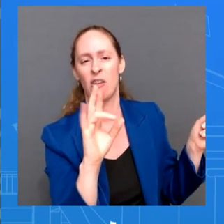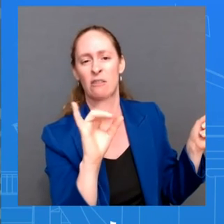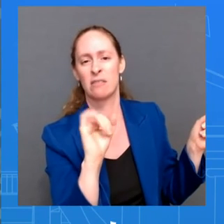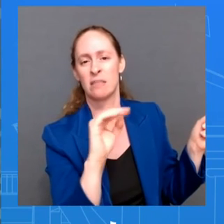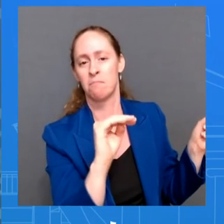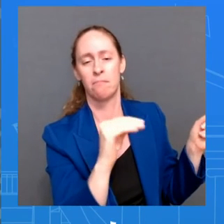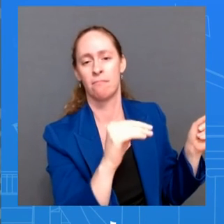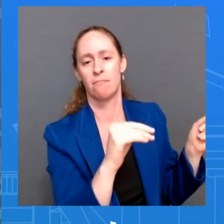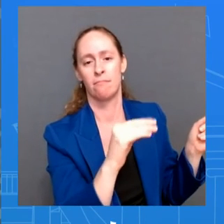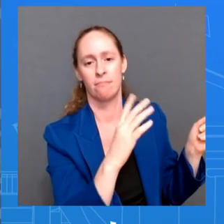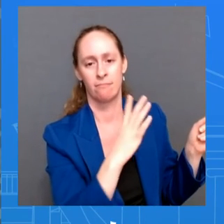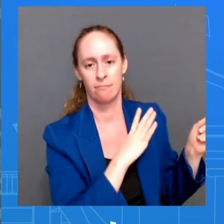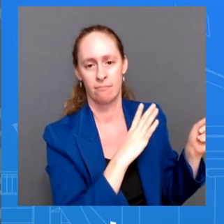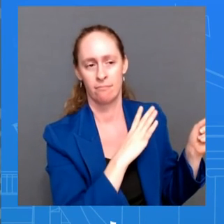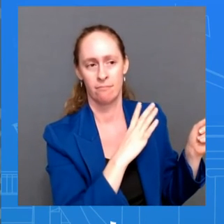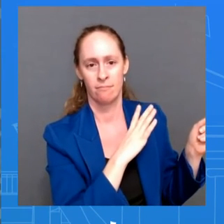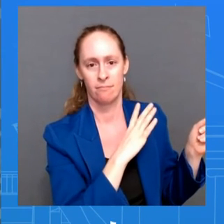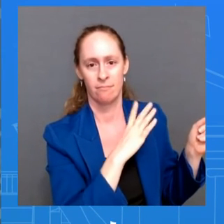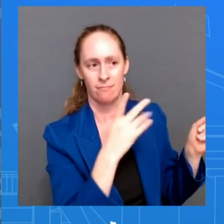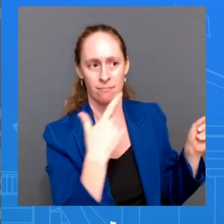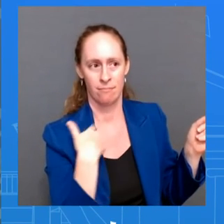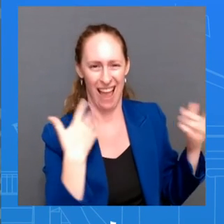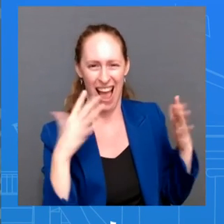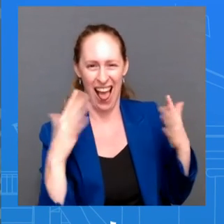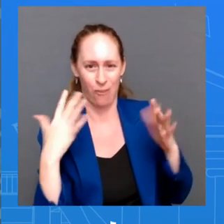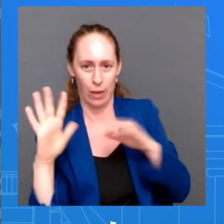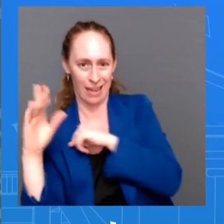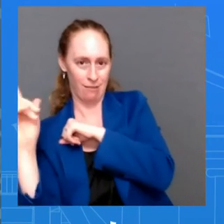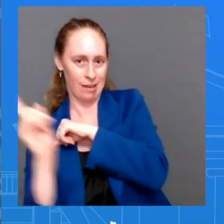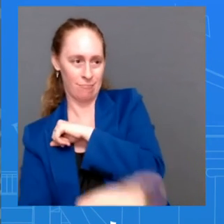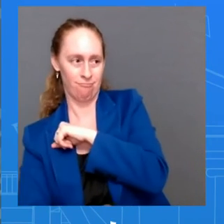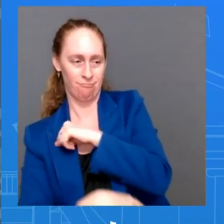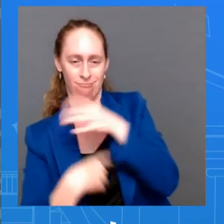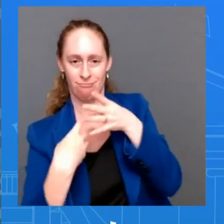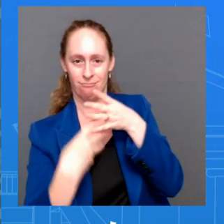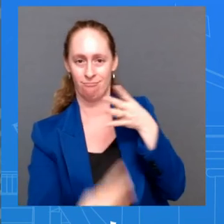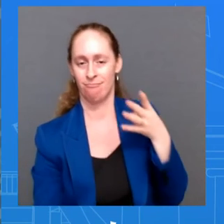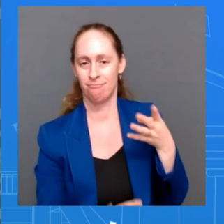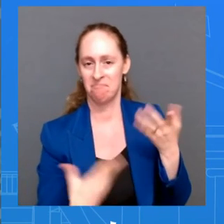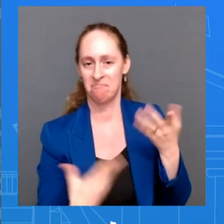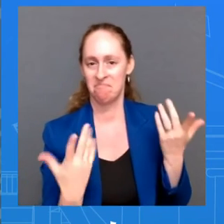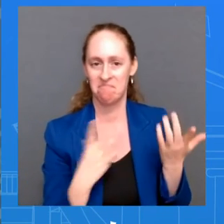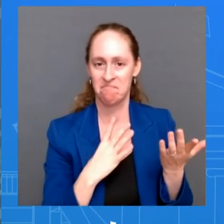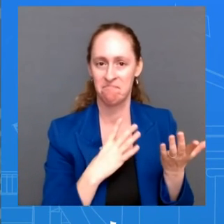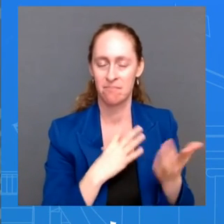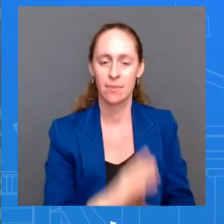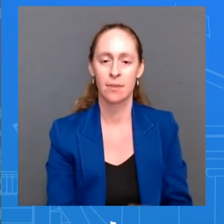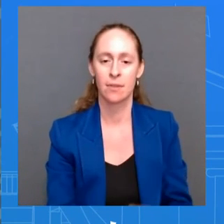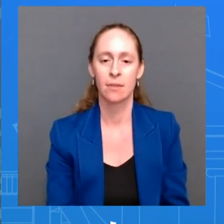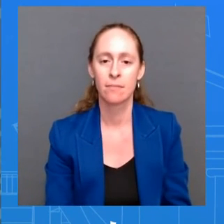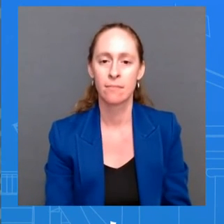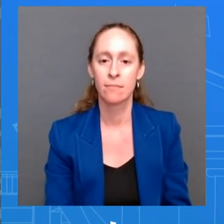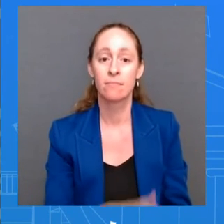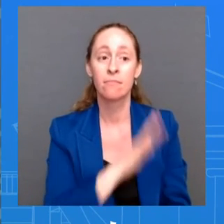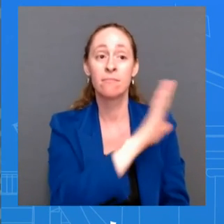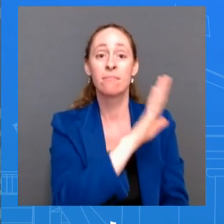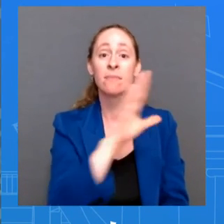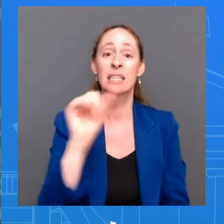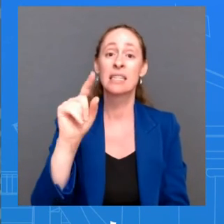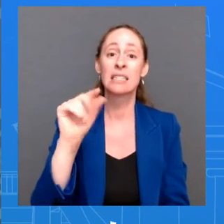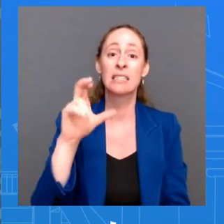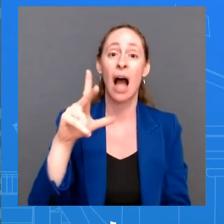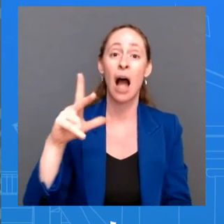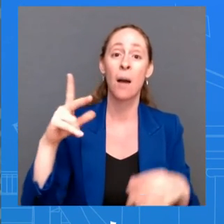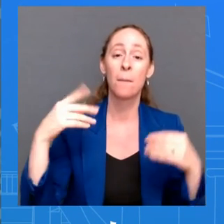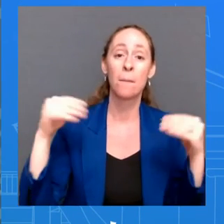a drastic impact on Russia. Russia's stock market has lost a third of its value. Inflation is rising up to